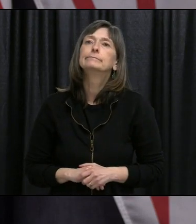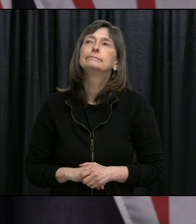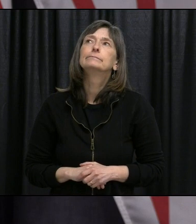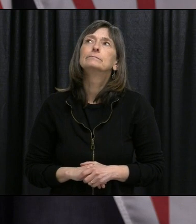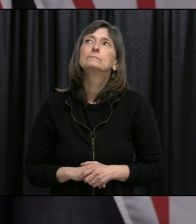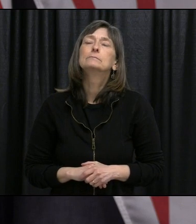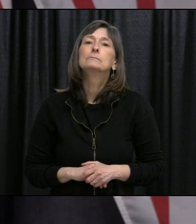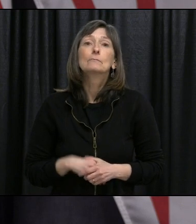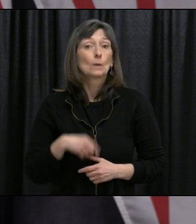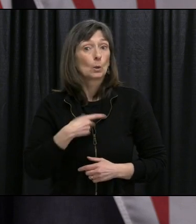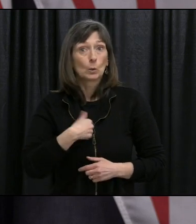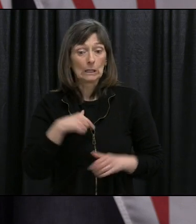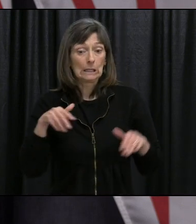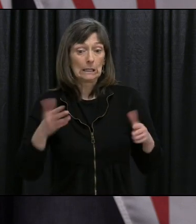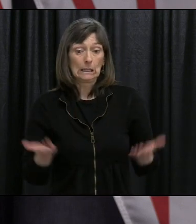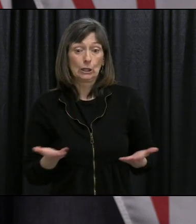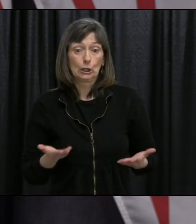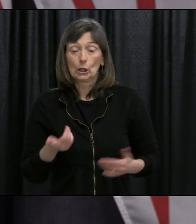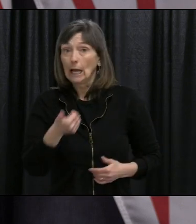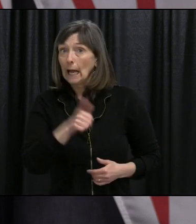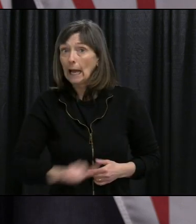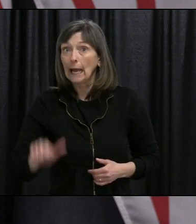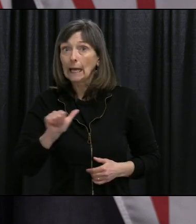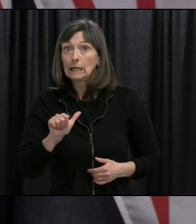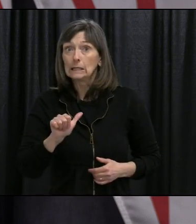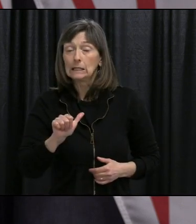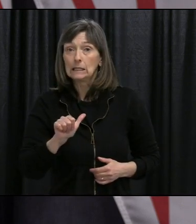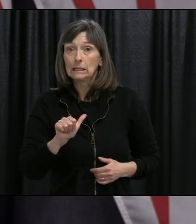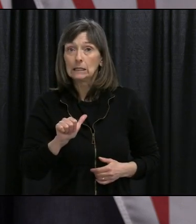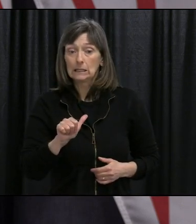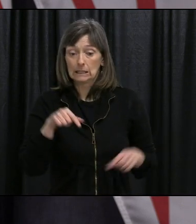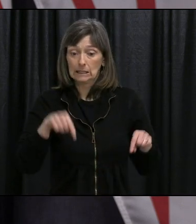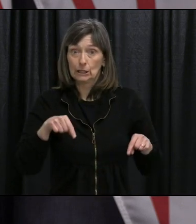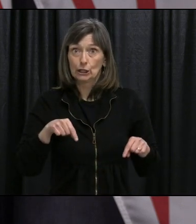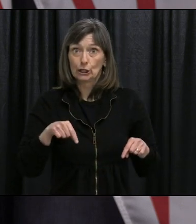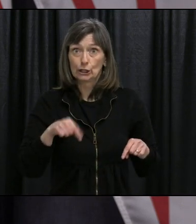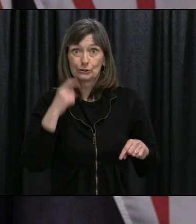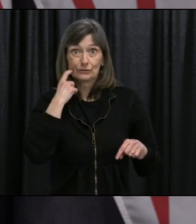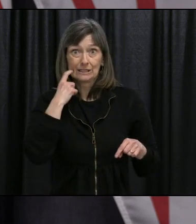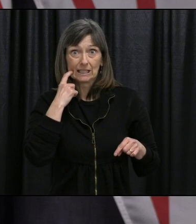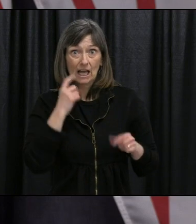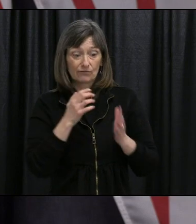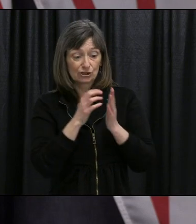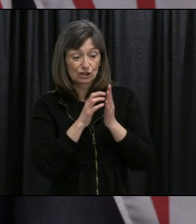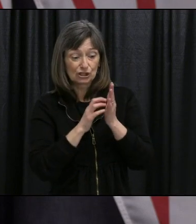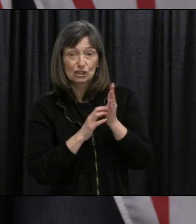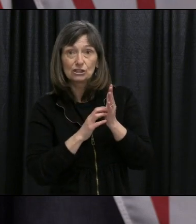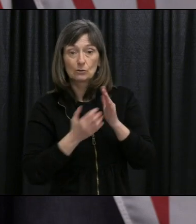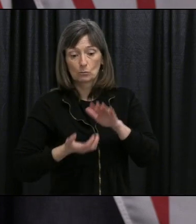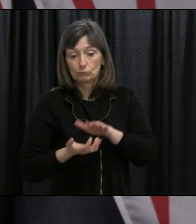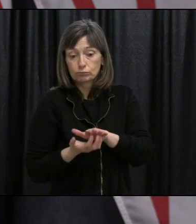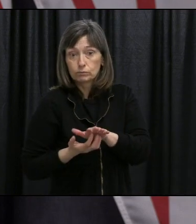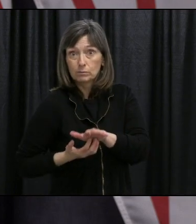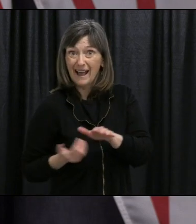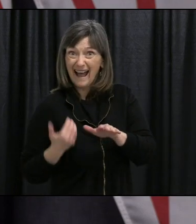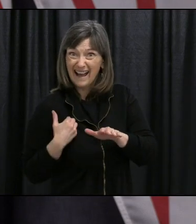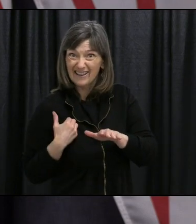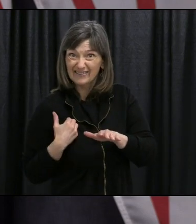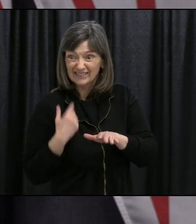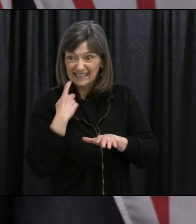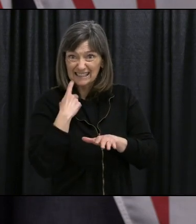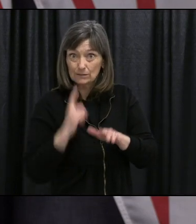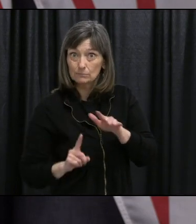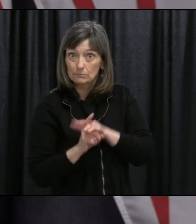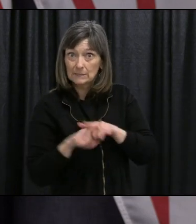And have we had any people showing up here with these types of symptoms at all in the last few days that we've maybe turned away in the past? So